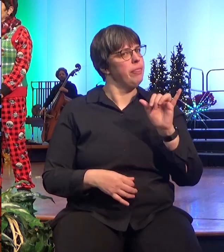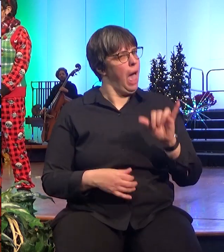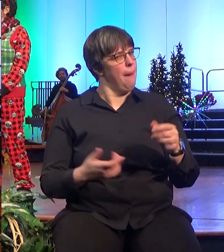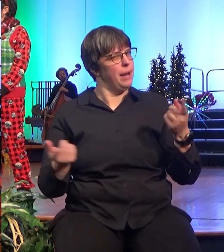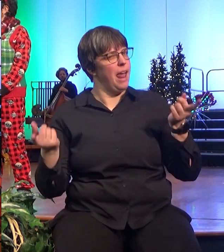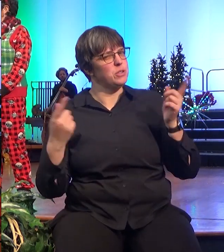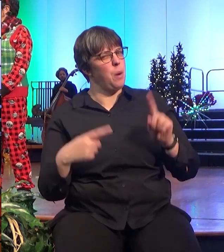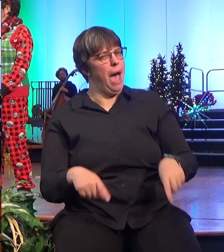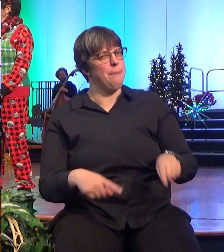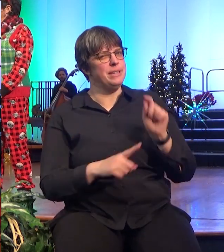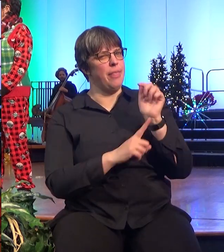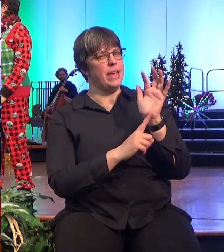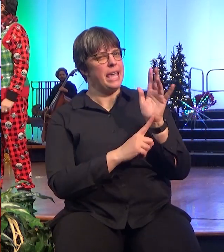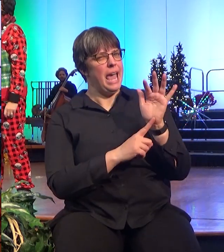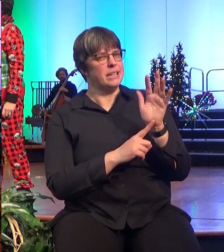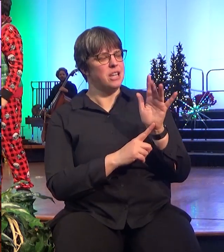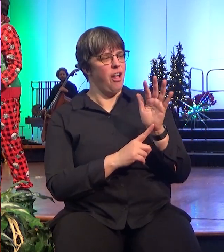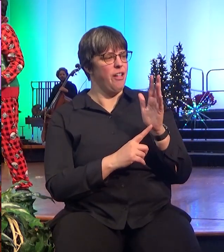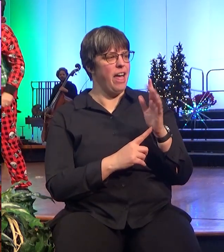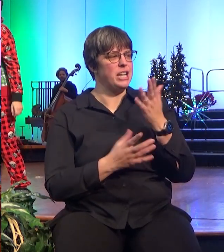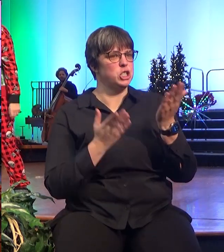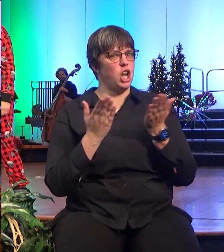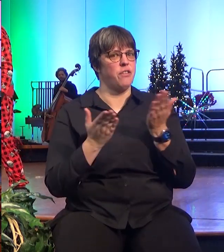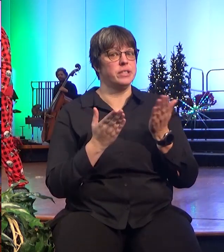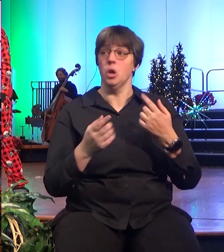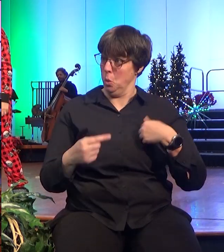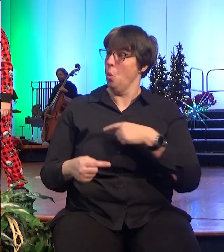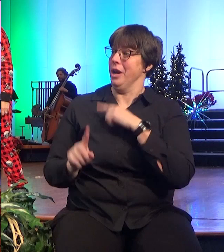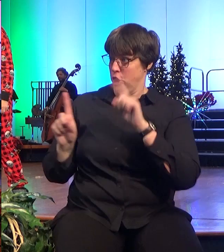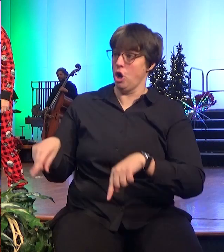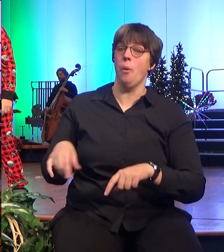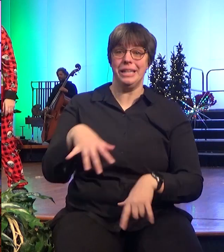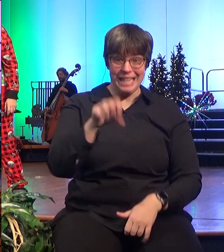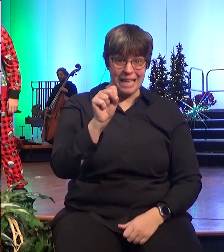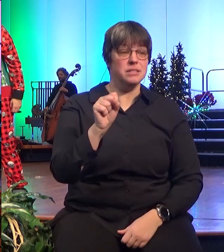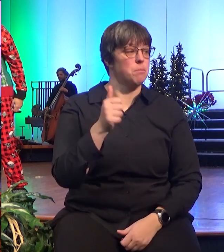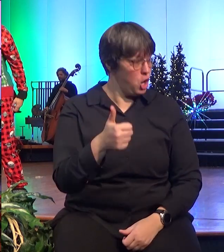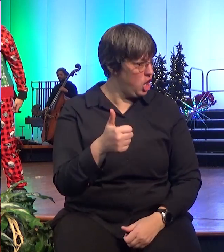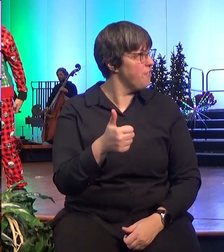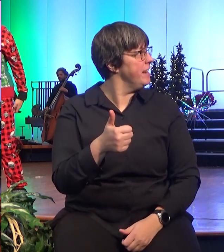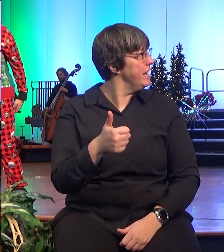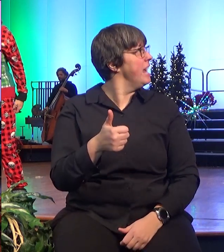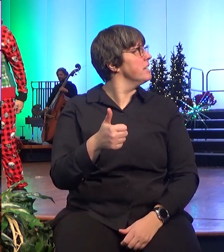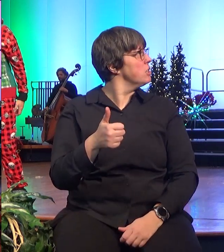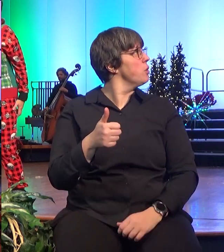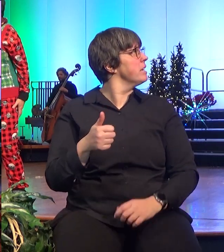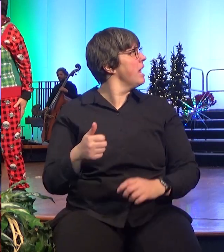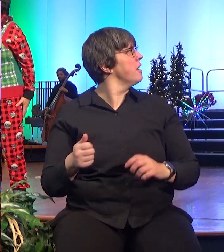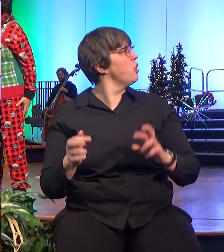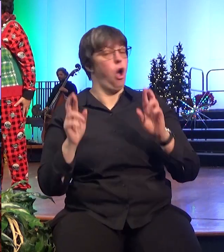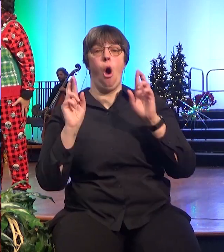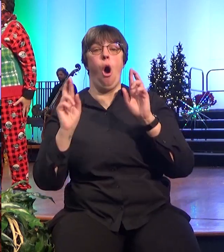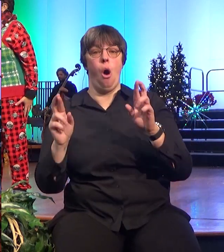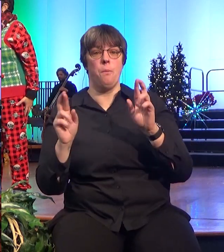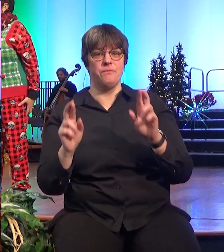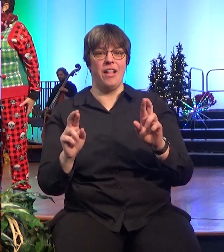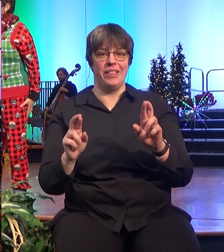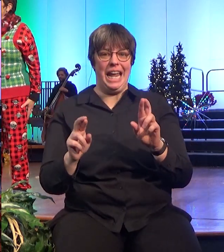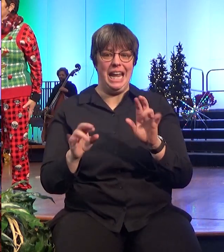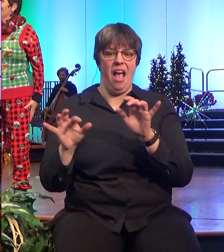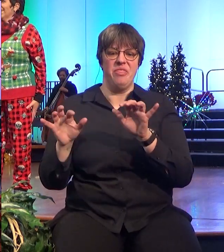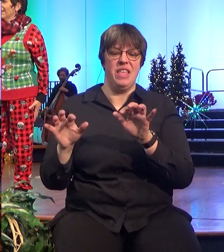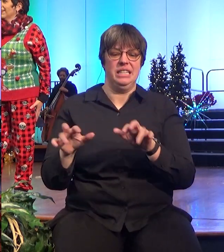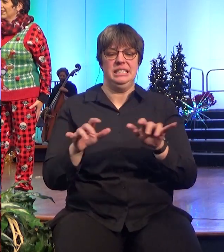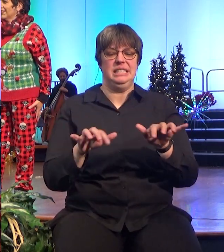candlelight services this year. And we're going to have candlelight services this year. We hope the Dinglings are going to be there. Yeah. We